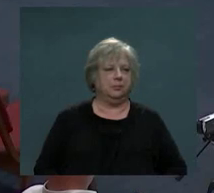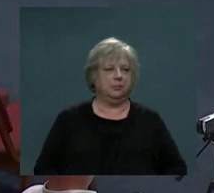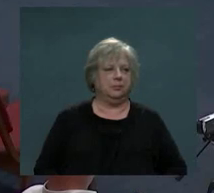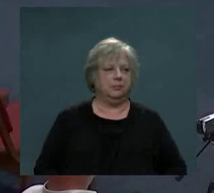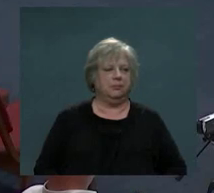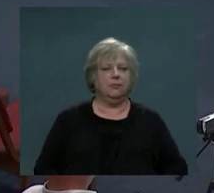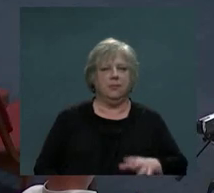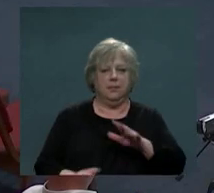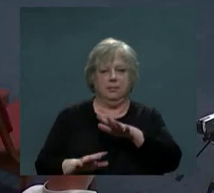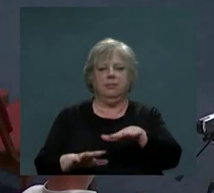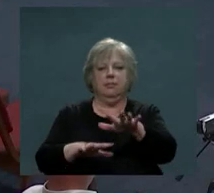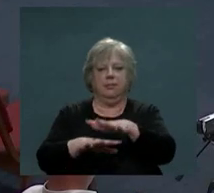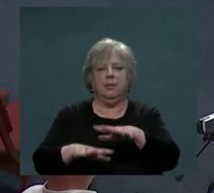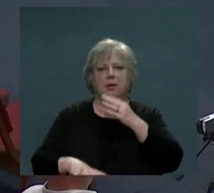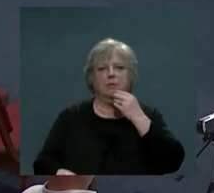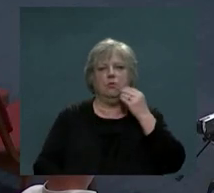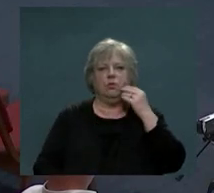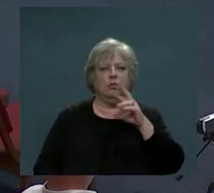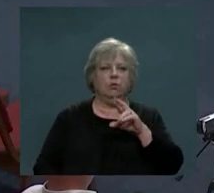It's residential.